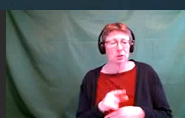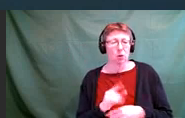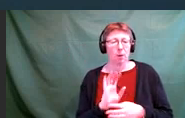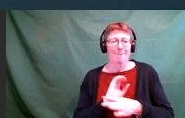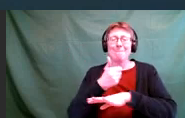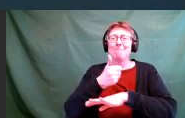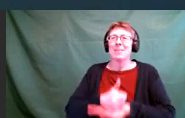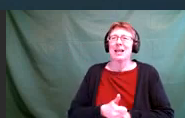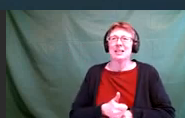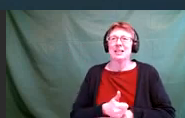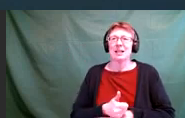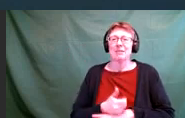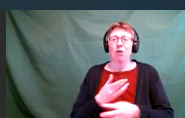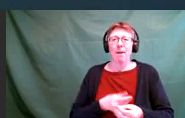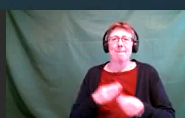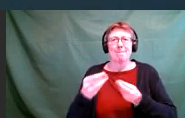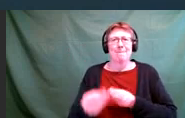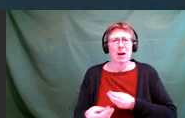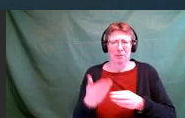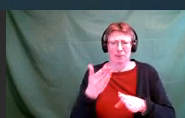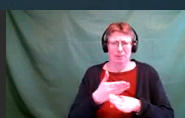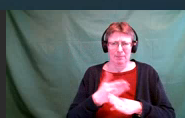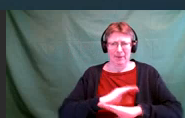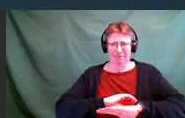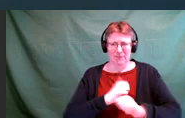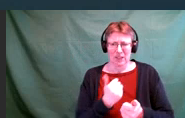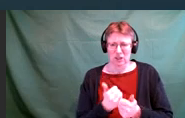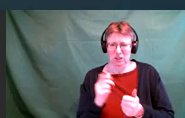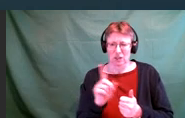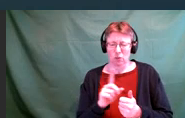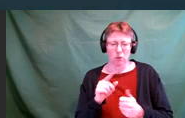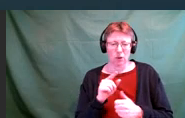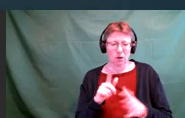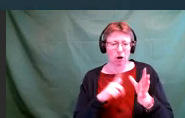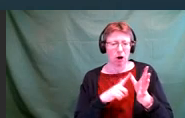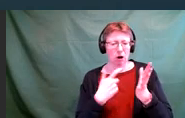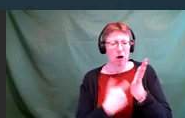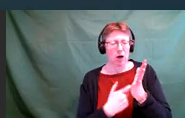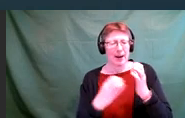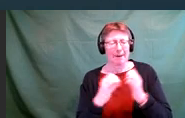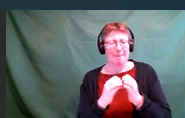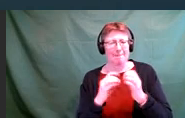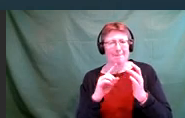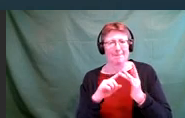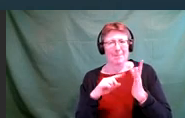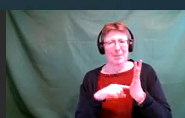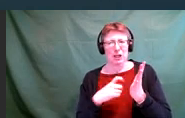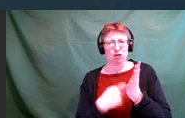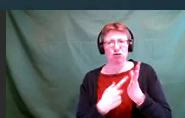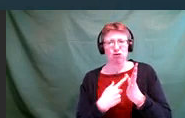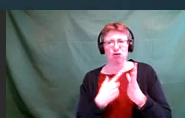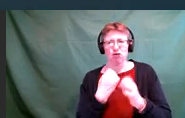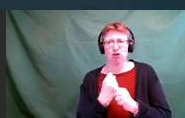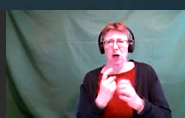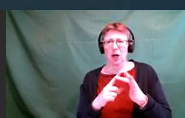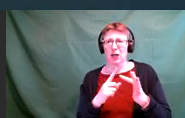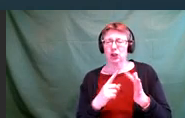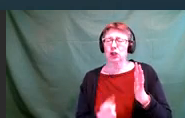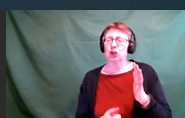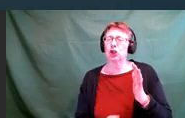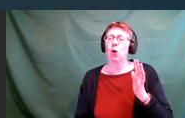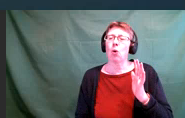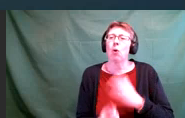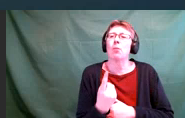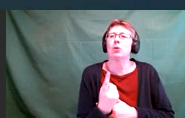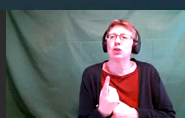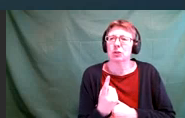efficiency is that these arbitrage opportunities exist. And if these